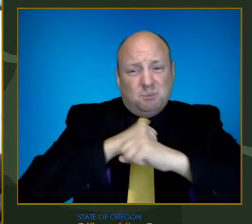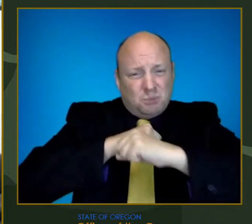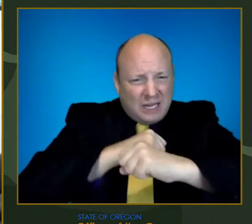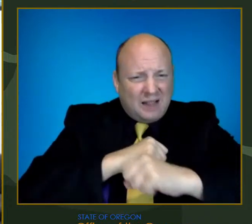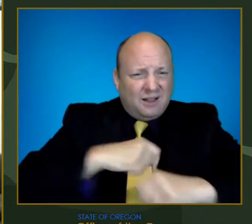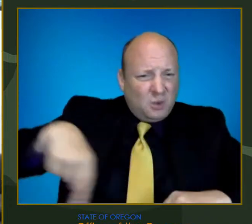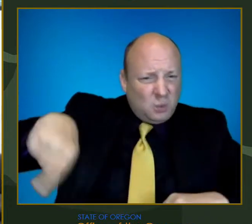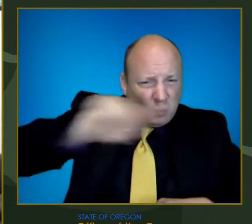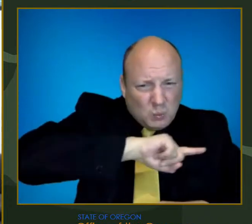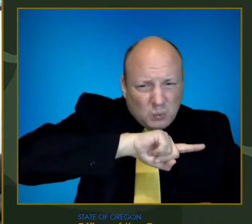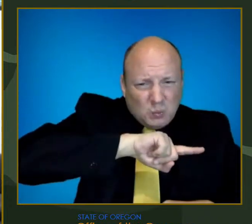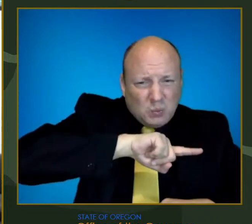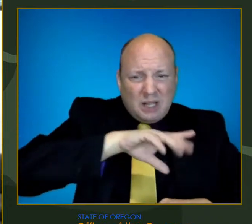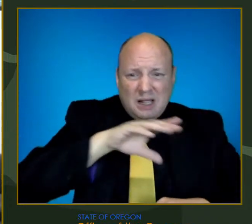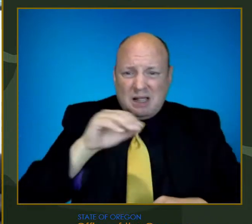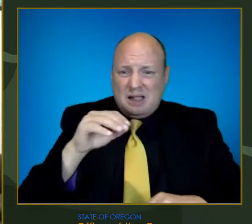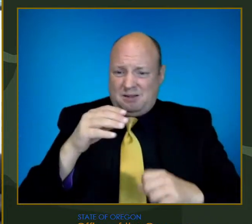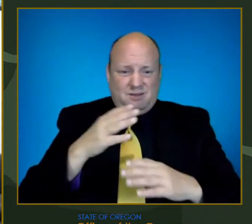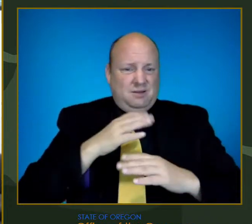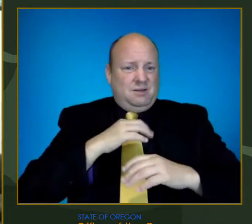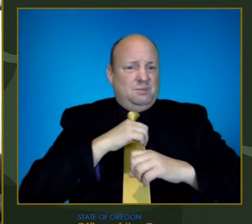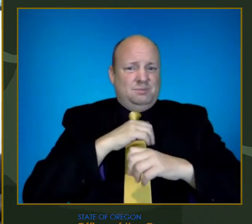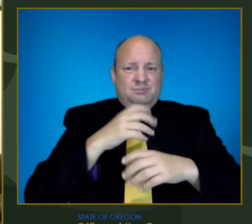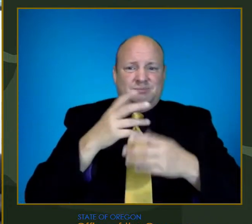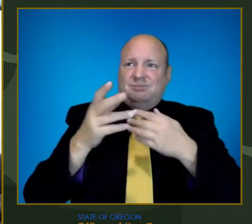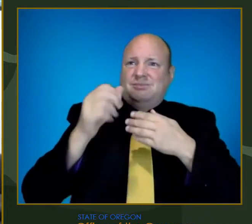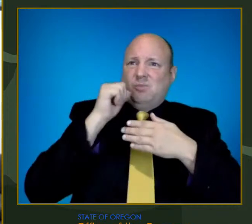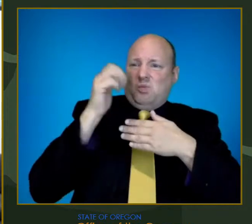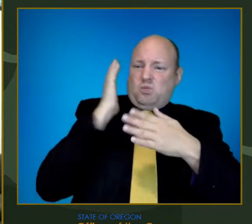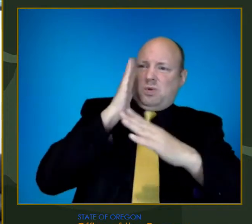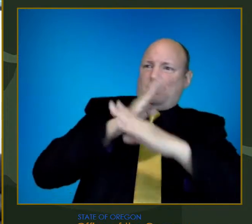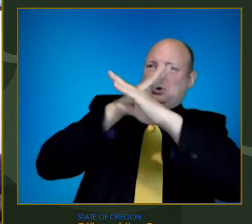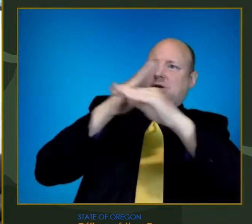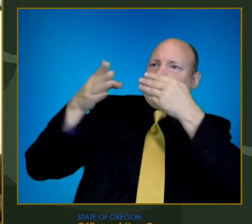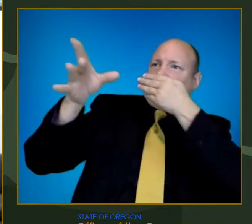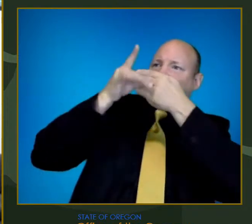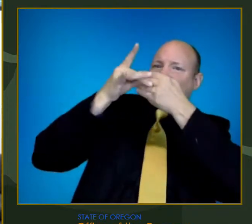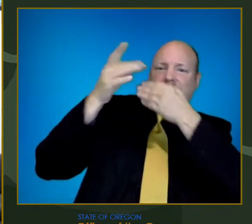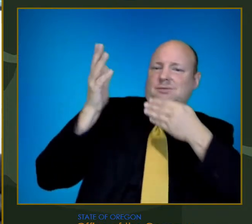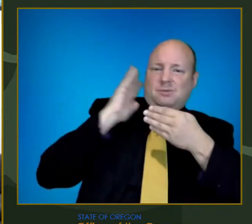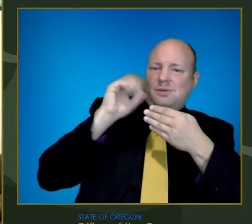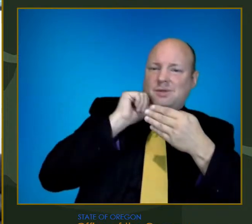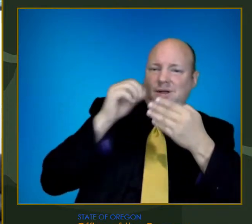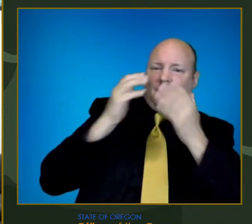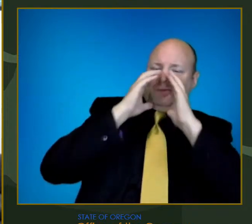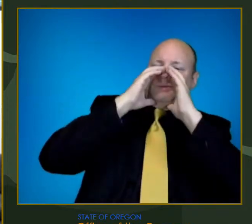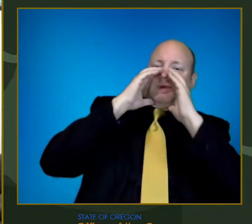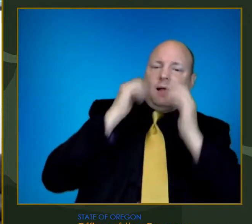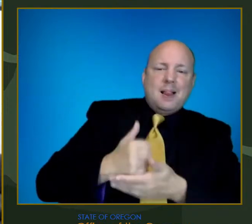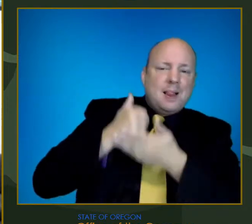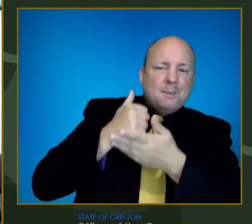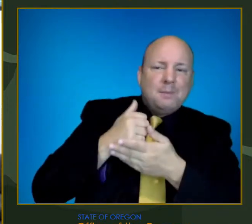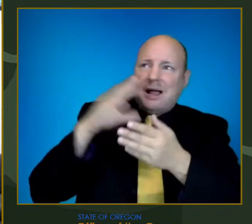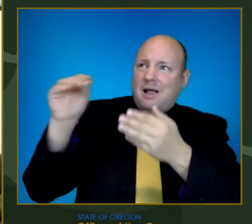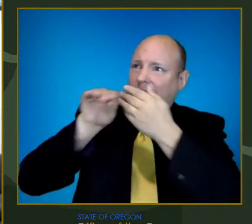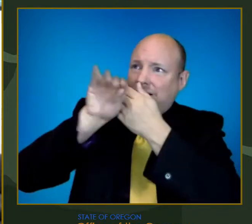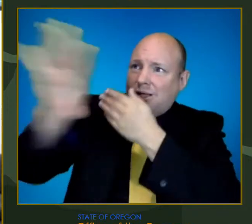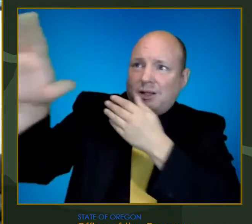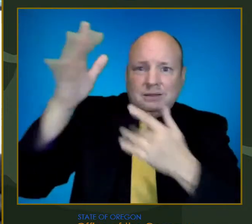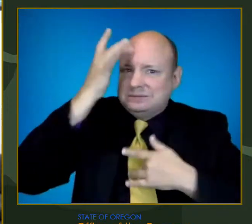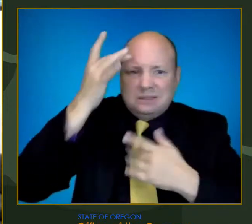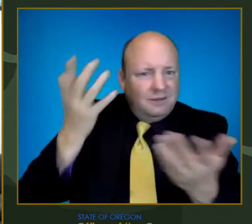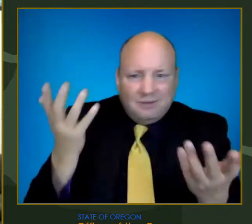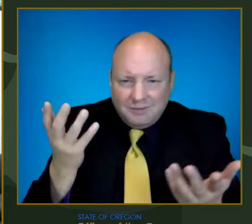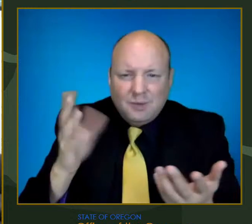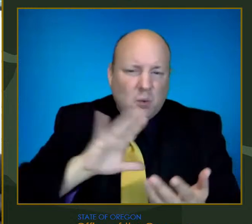others. When you have a communicable disease and someone else is sick, there's not much that you can do to protect yourself. You need them to